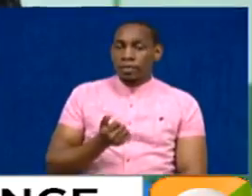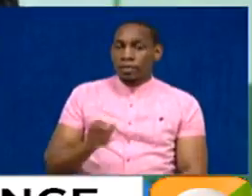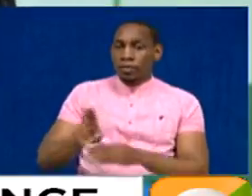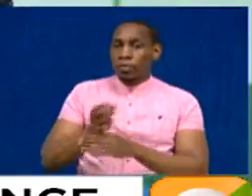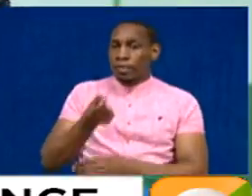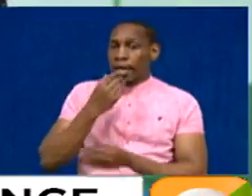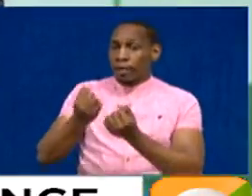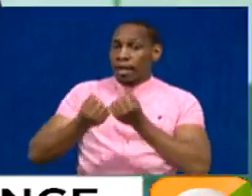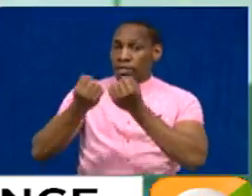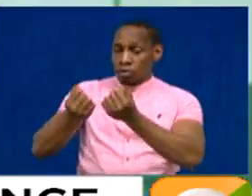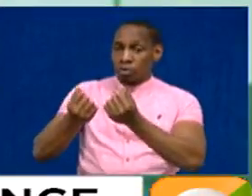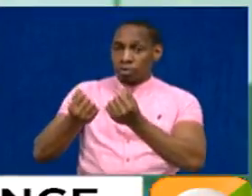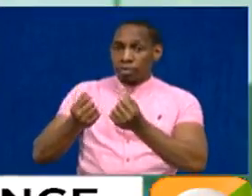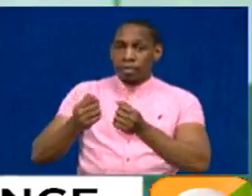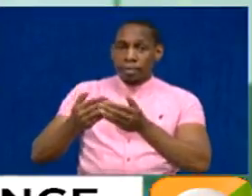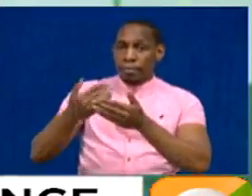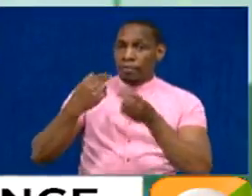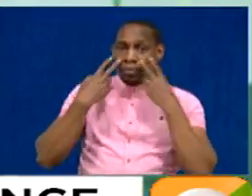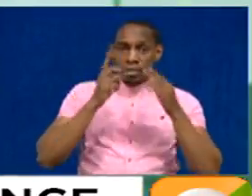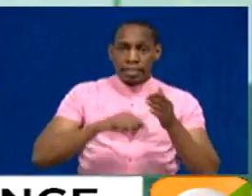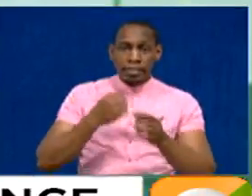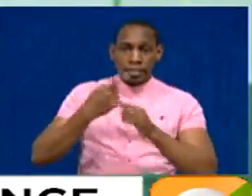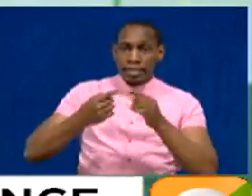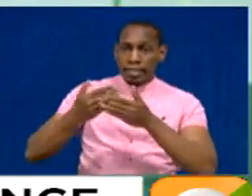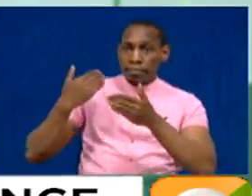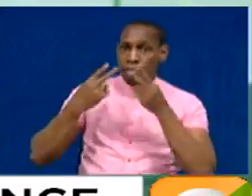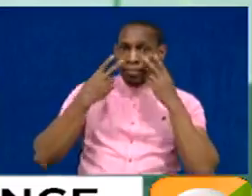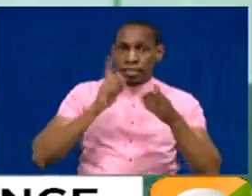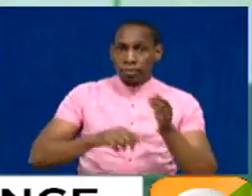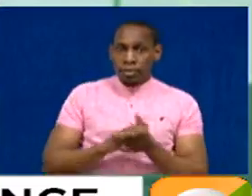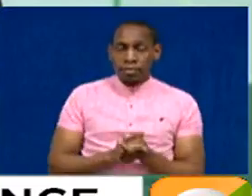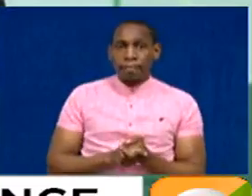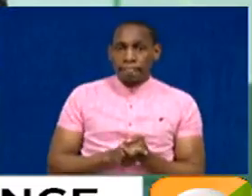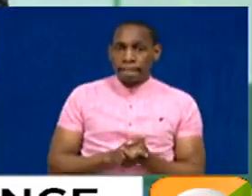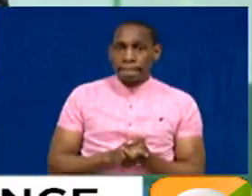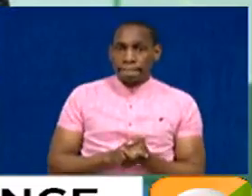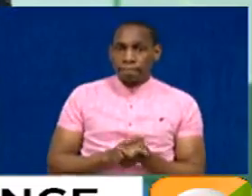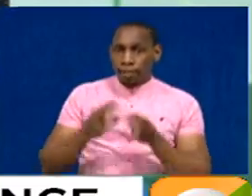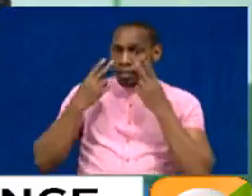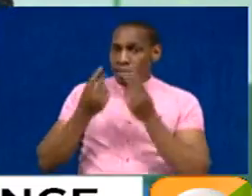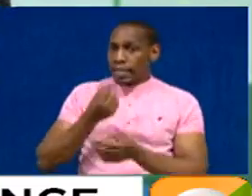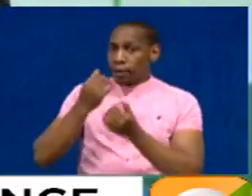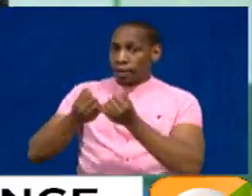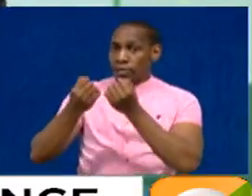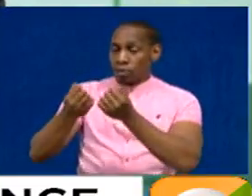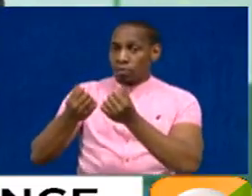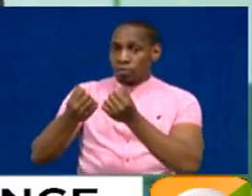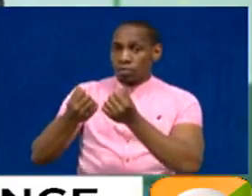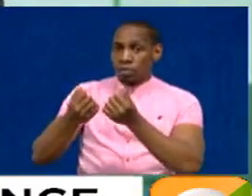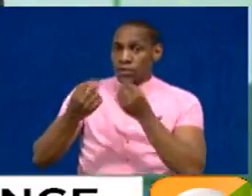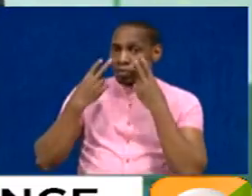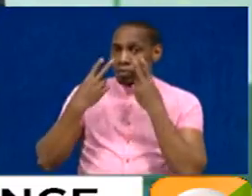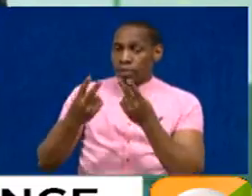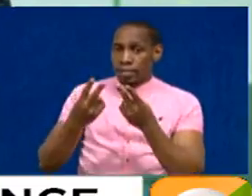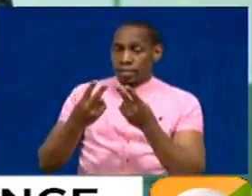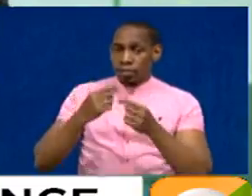drugs. And what we've seen in the past few years is that when you look at some of our higher level drugs, we're seeing a very